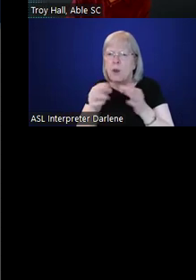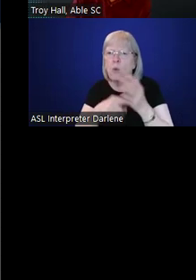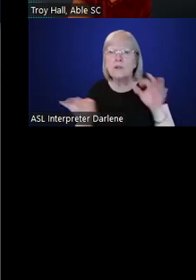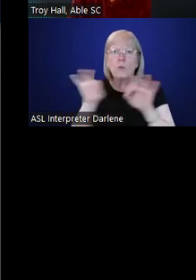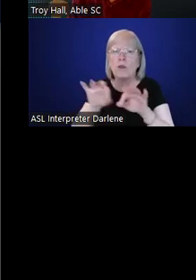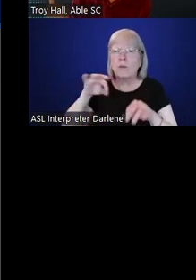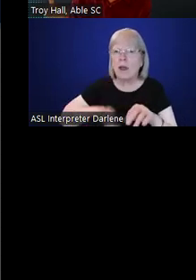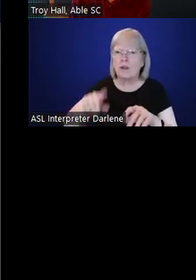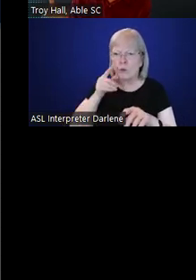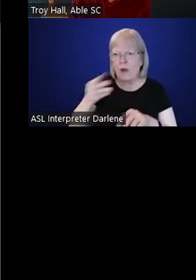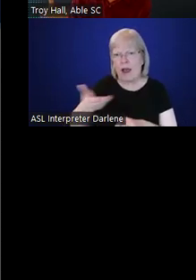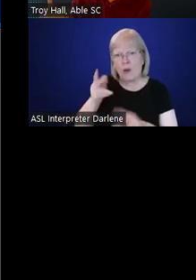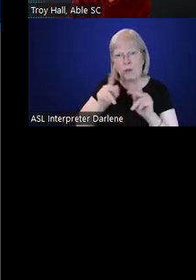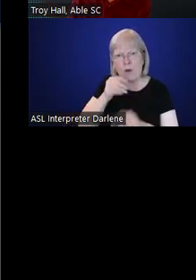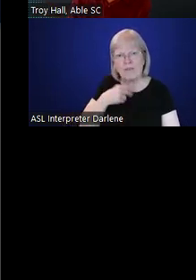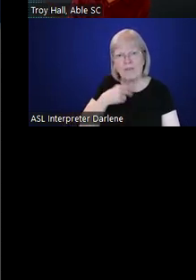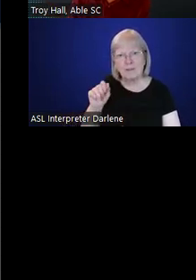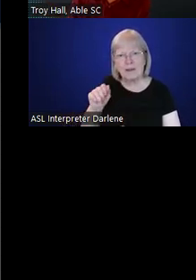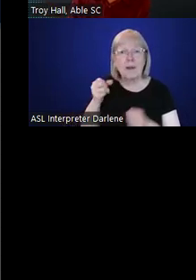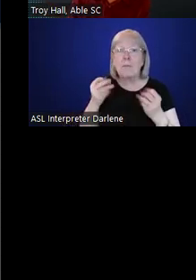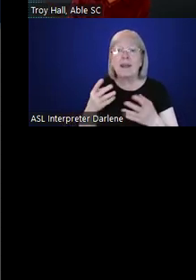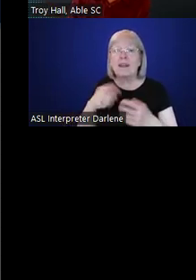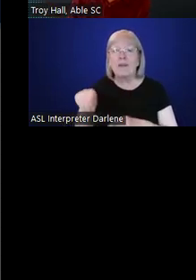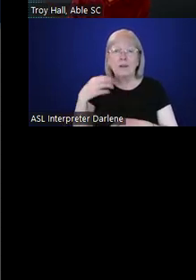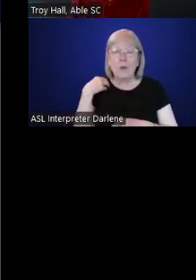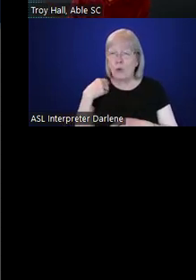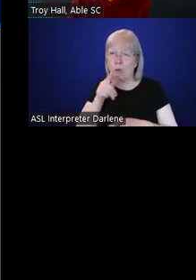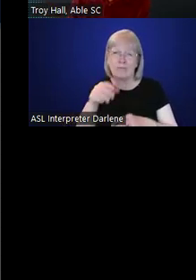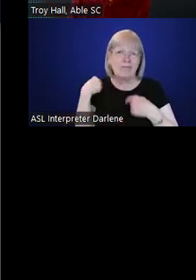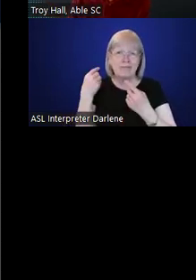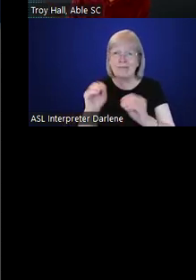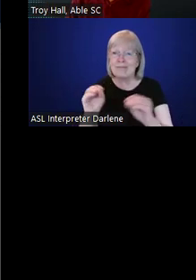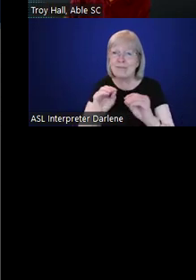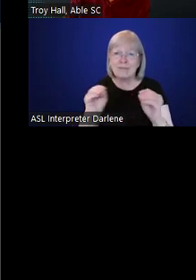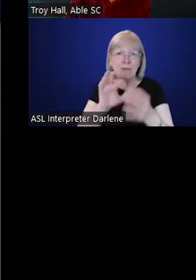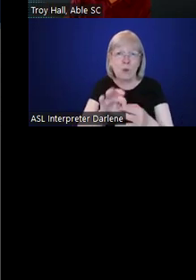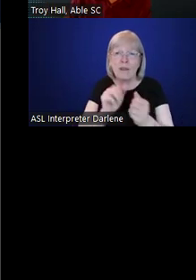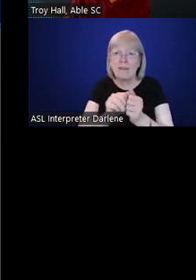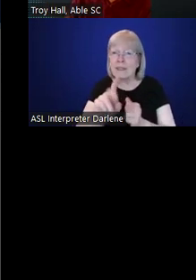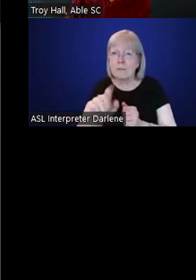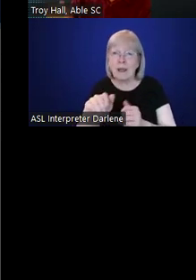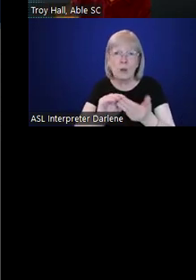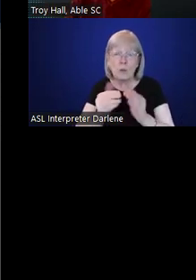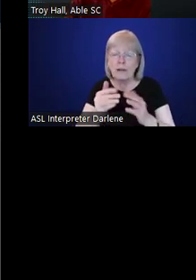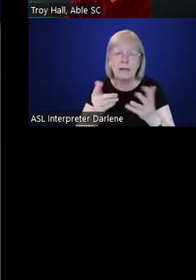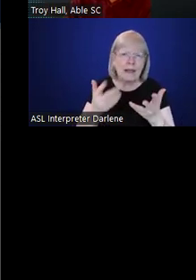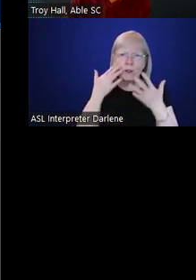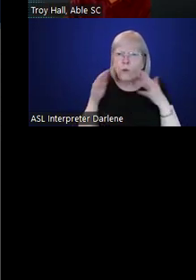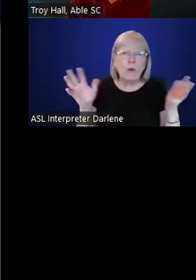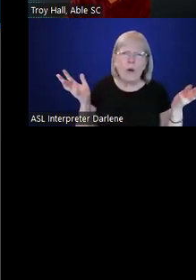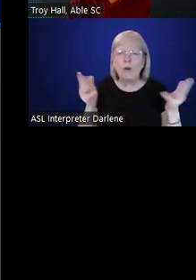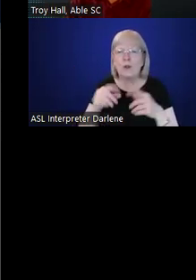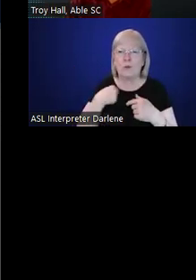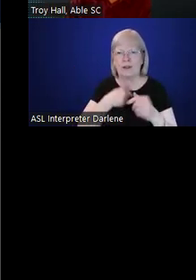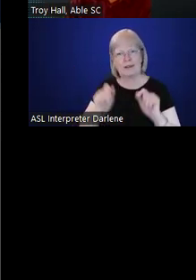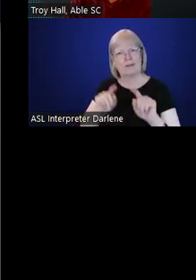community, they don't see the benefit of that, right? And so being able to go in and have conversations with them and have them see the benefits of